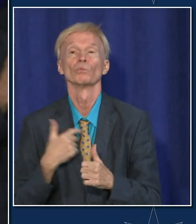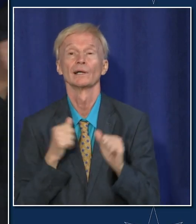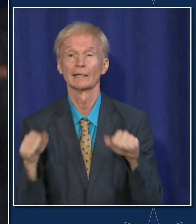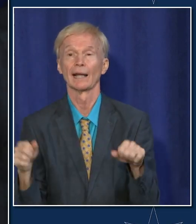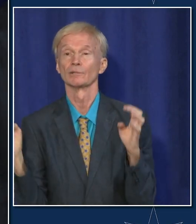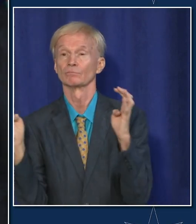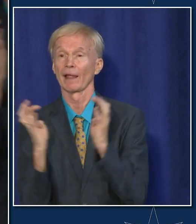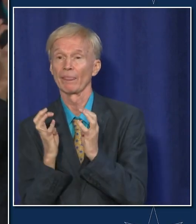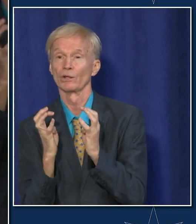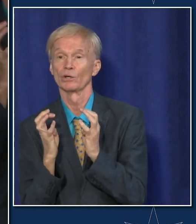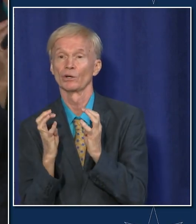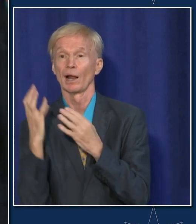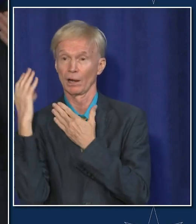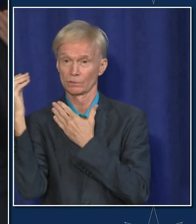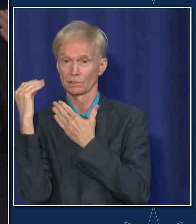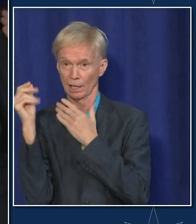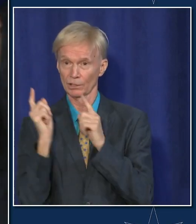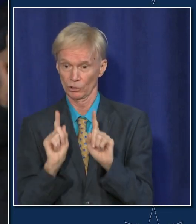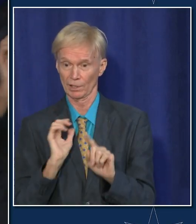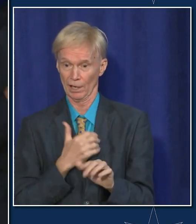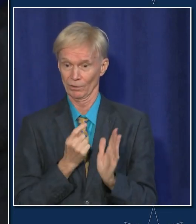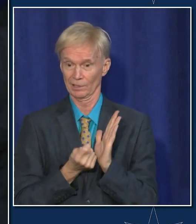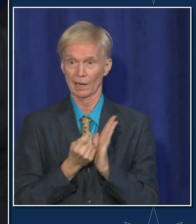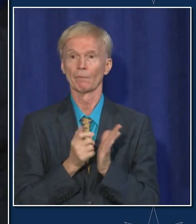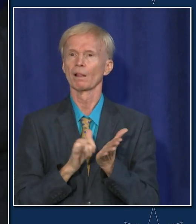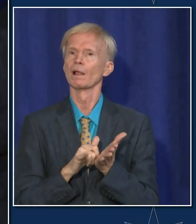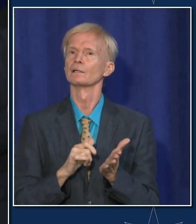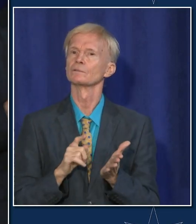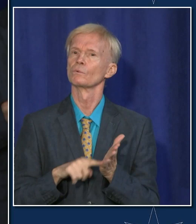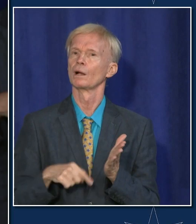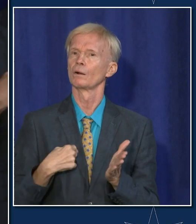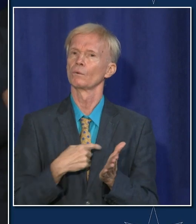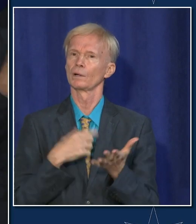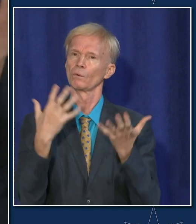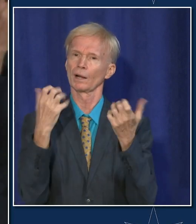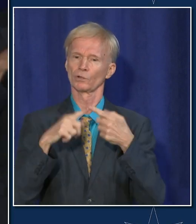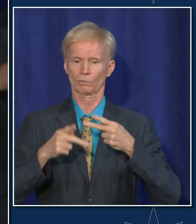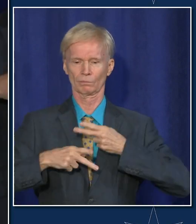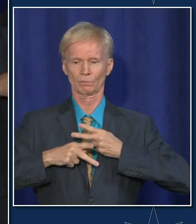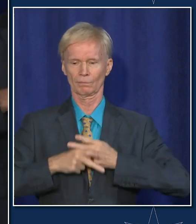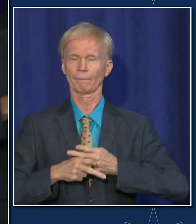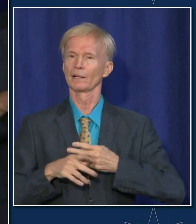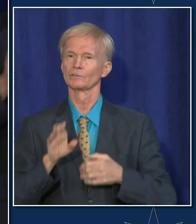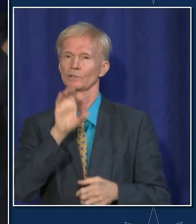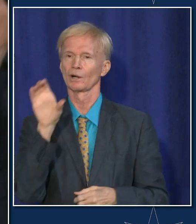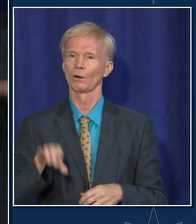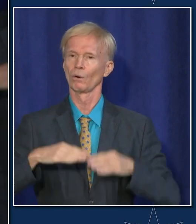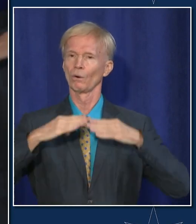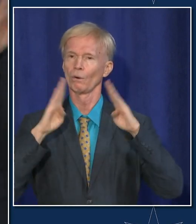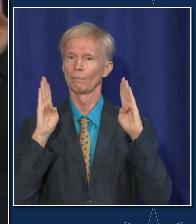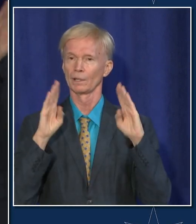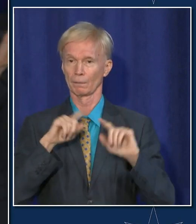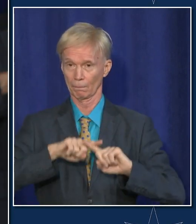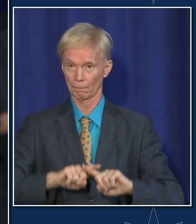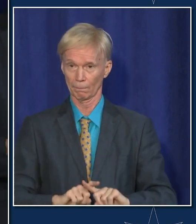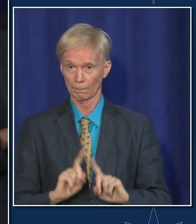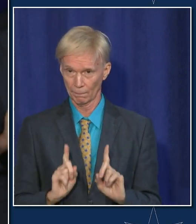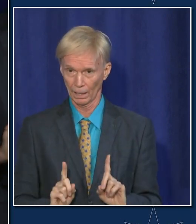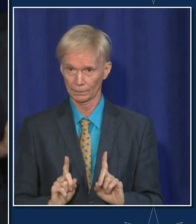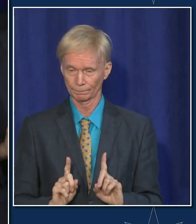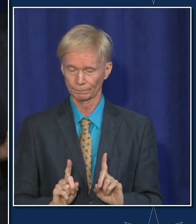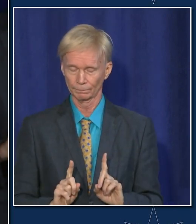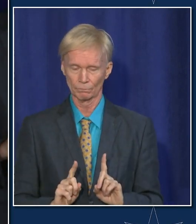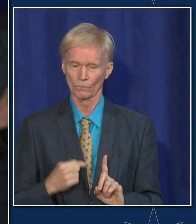be out of doors during the time that we can, that's another part of our wanting to be open. I think the other thing is that we're not having